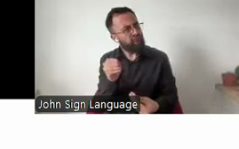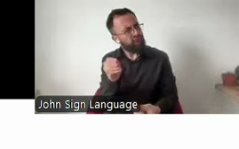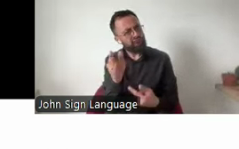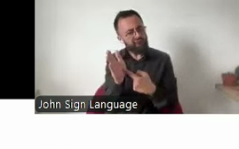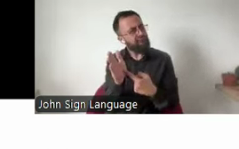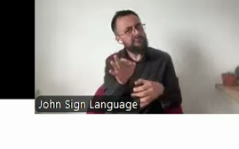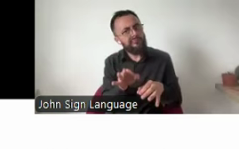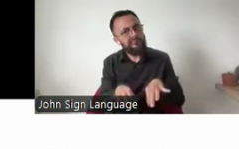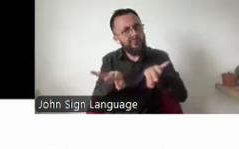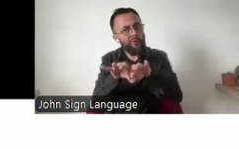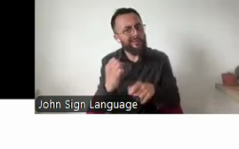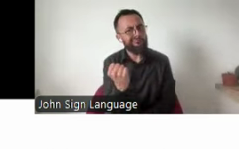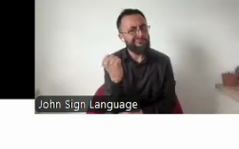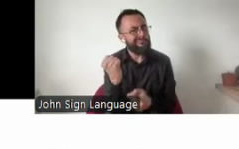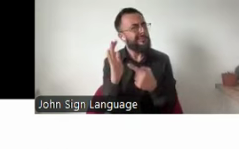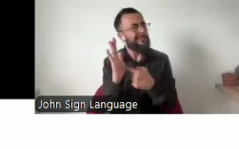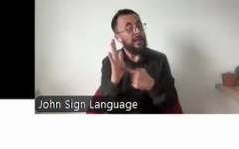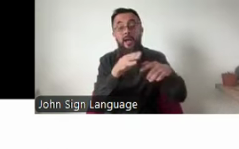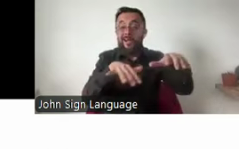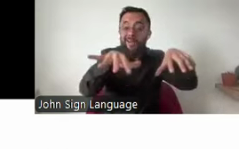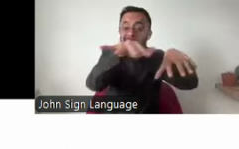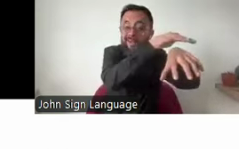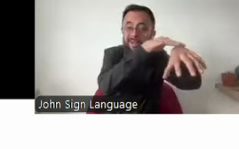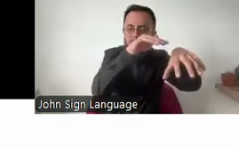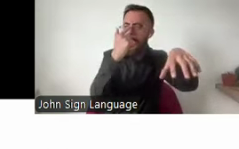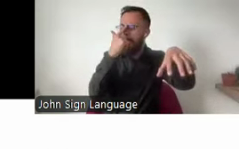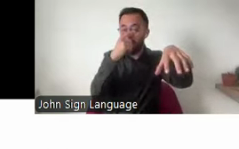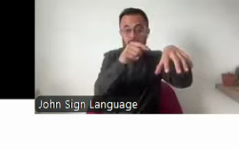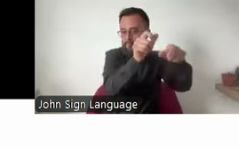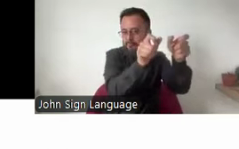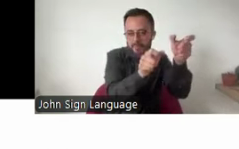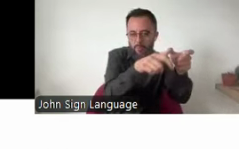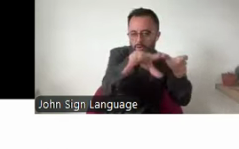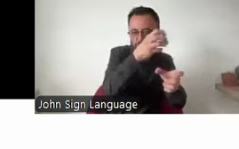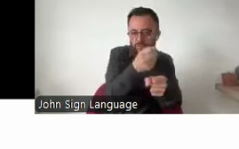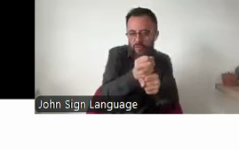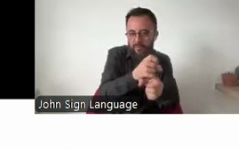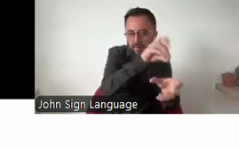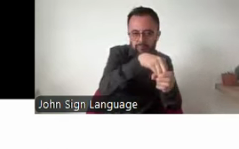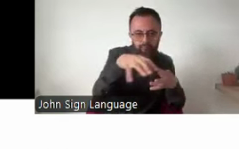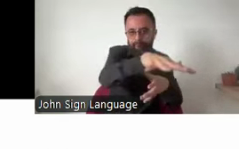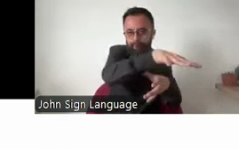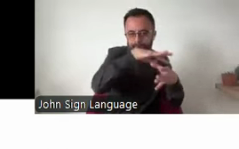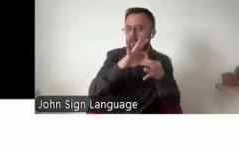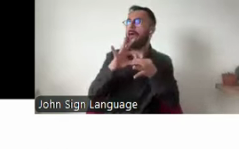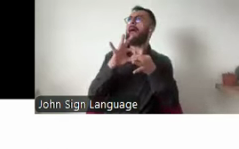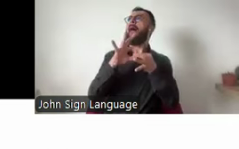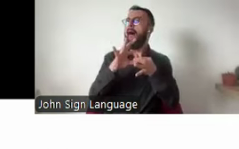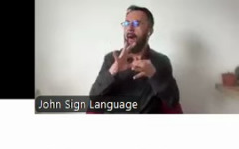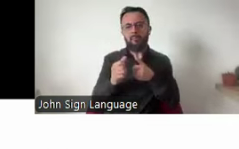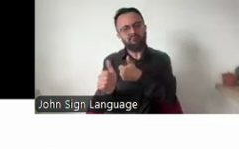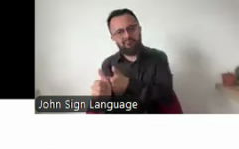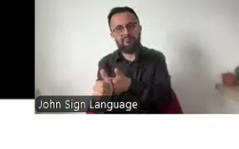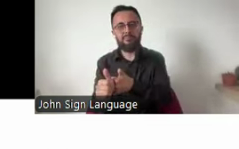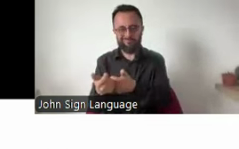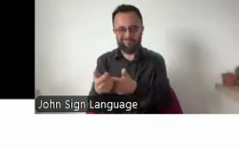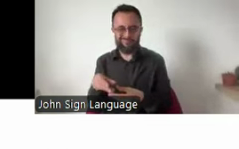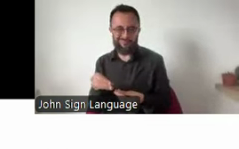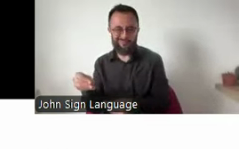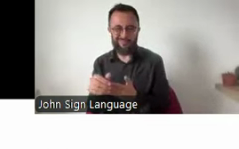establishing this working group with lots of other stakeholders that will be key throughout the process.